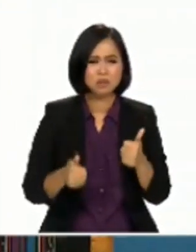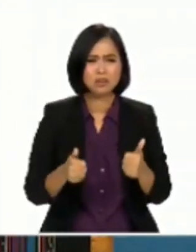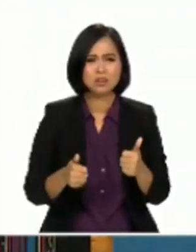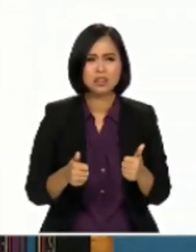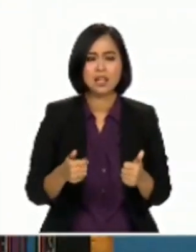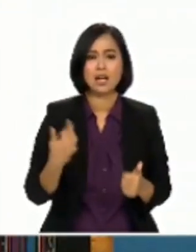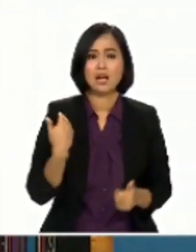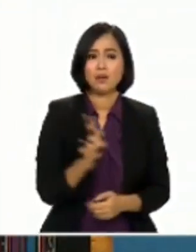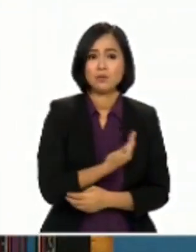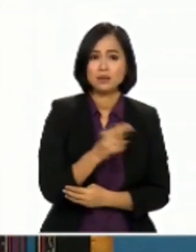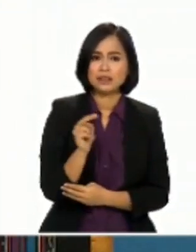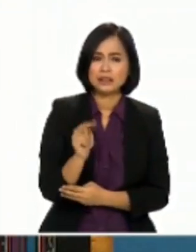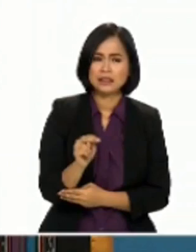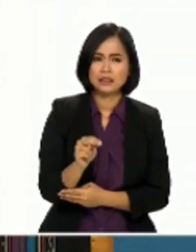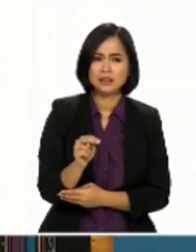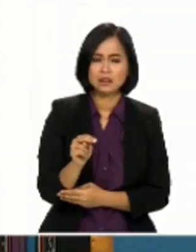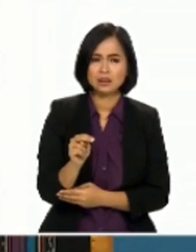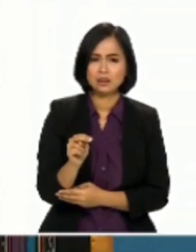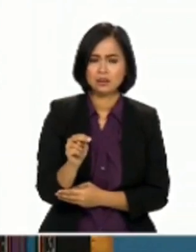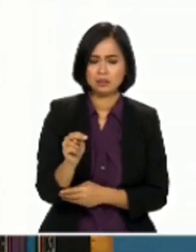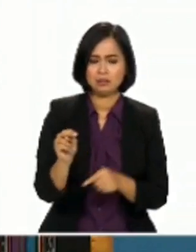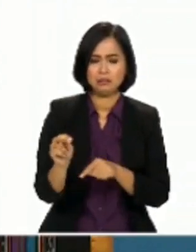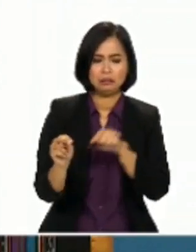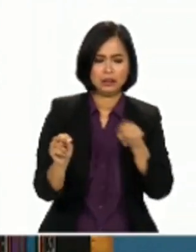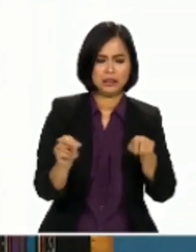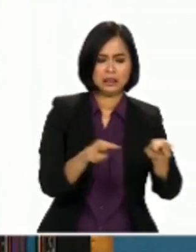need from our greed,